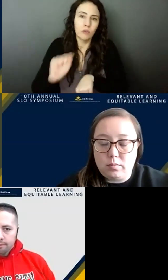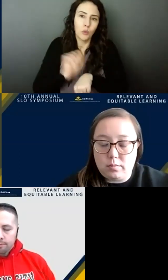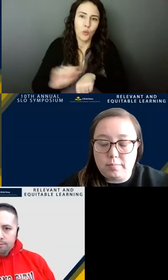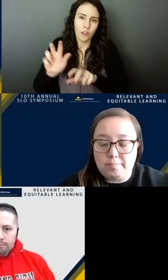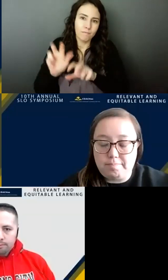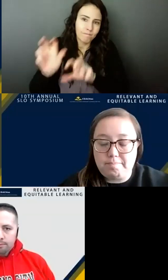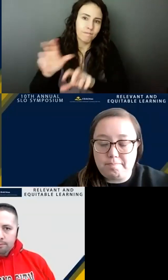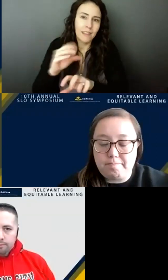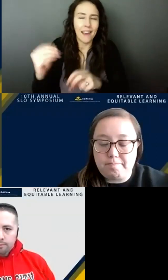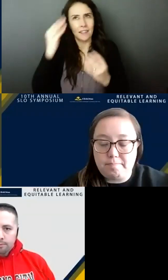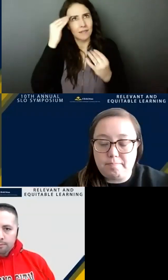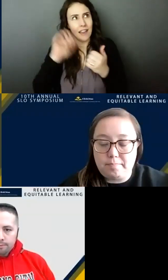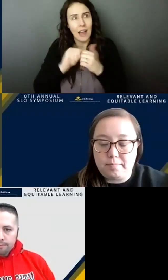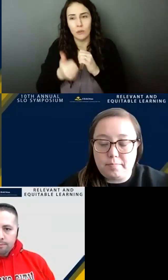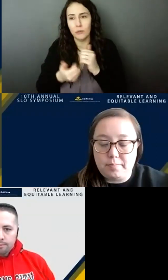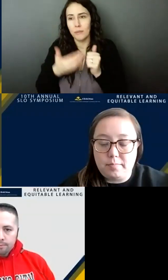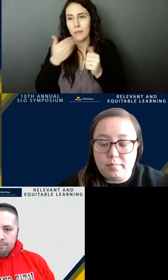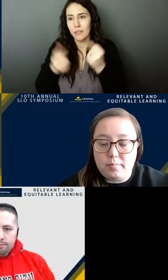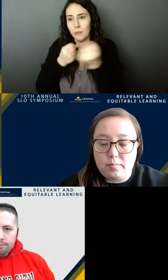can best be supporting the student